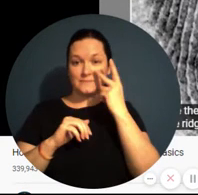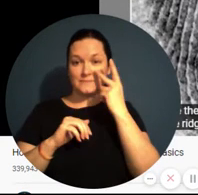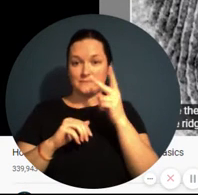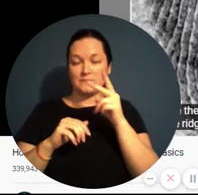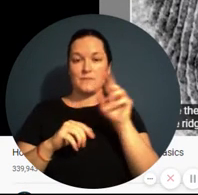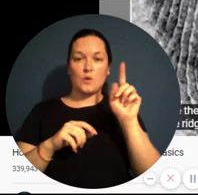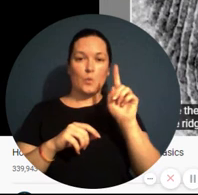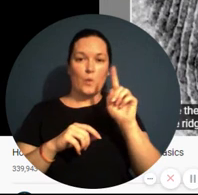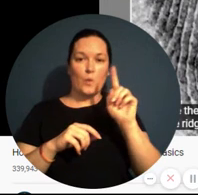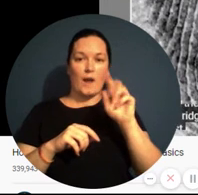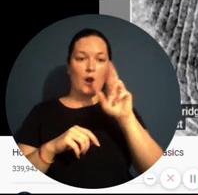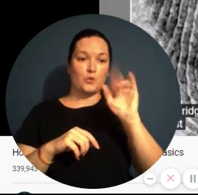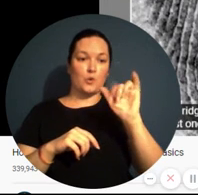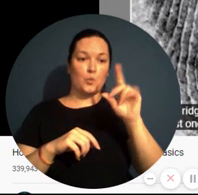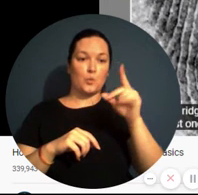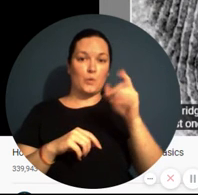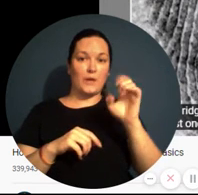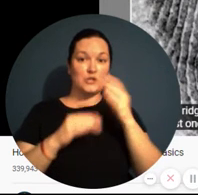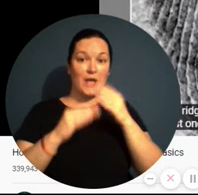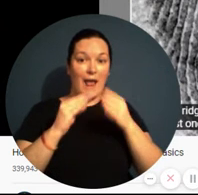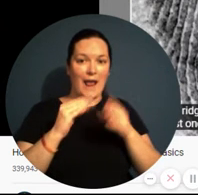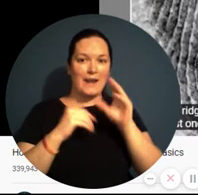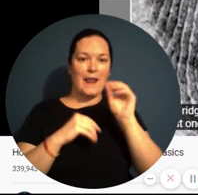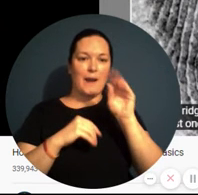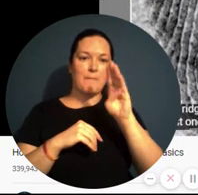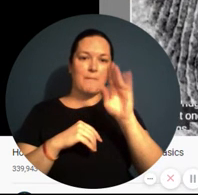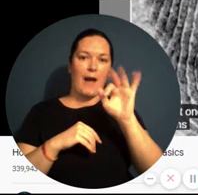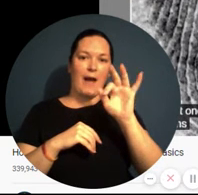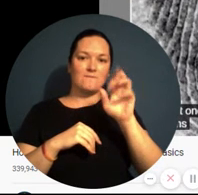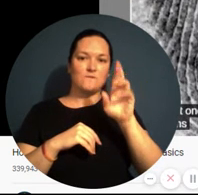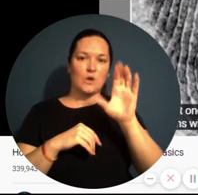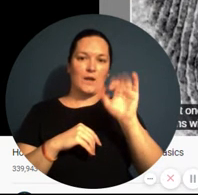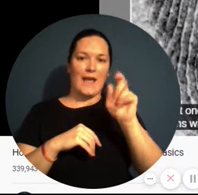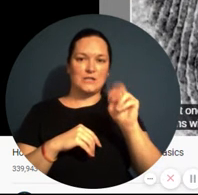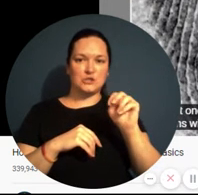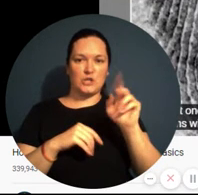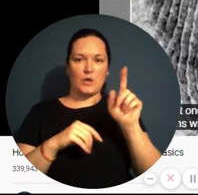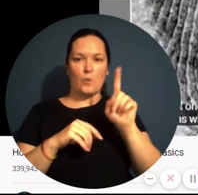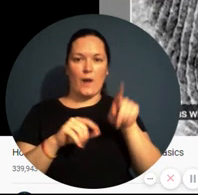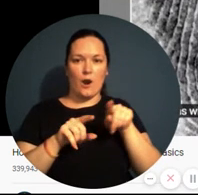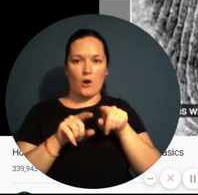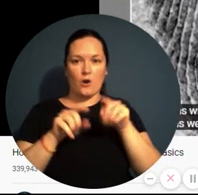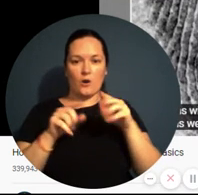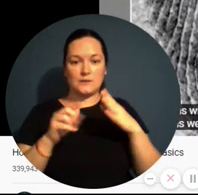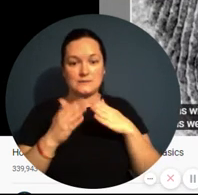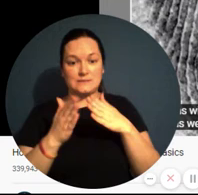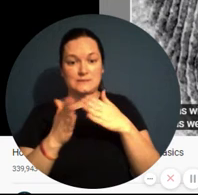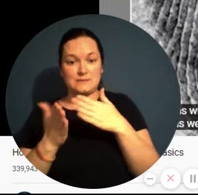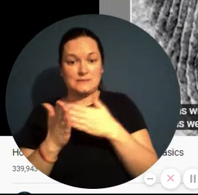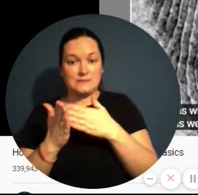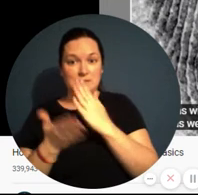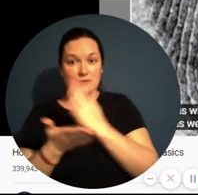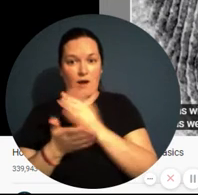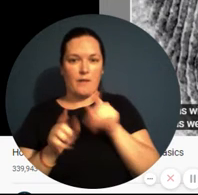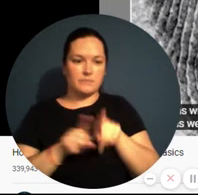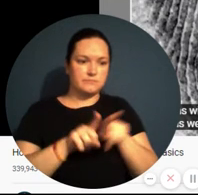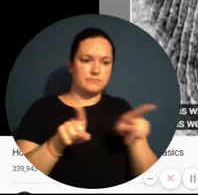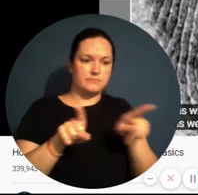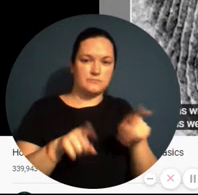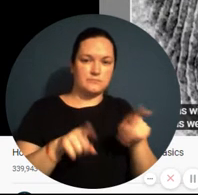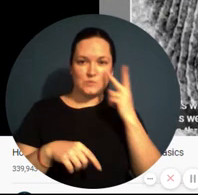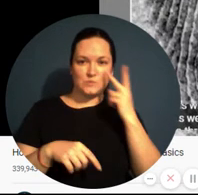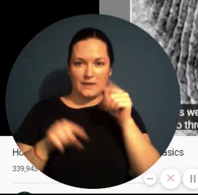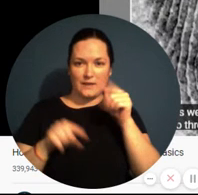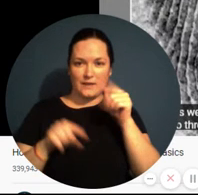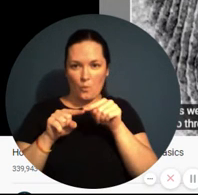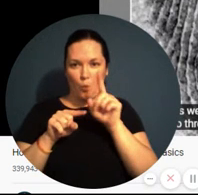bifurcations. The first one is this center ridge that joins with the ridge that curves around it. As we count to the left, we skip 1,